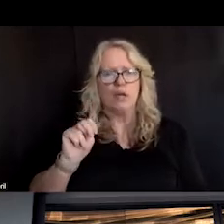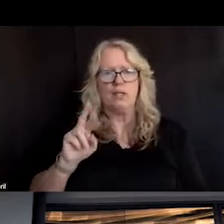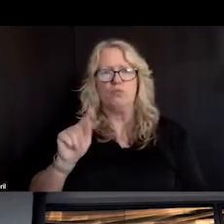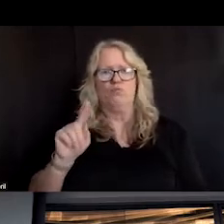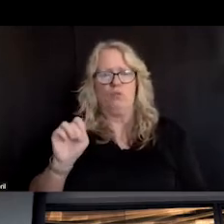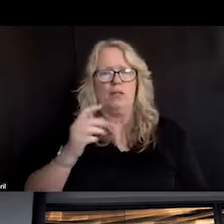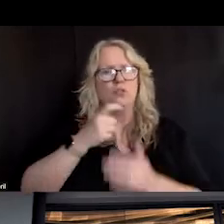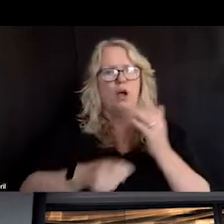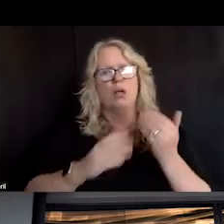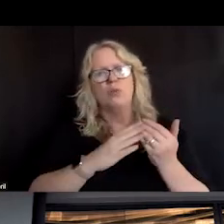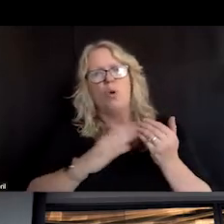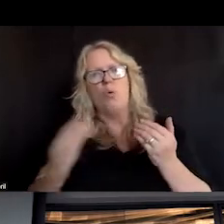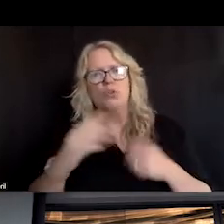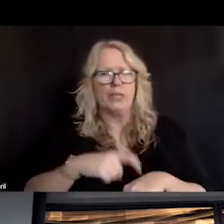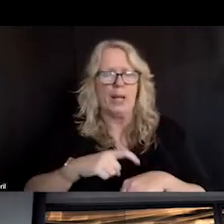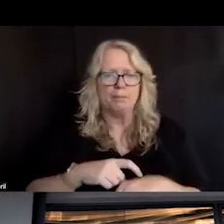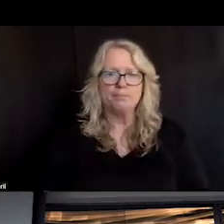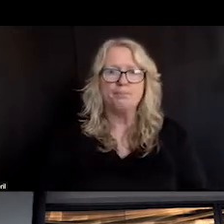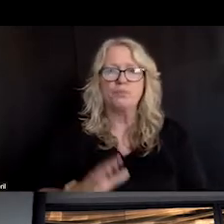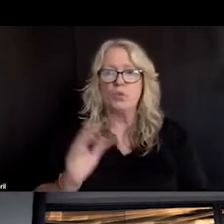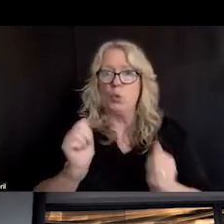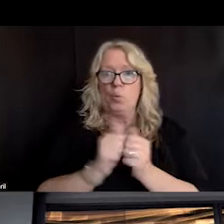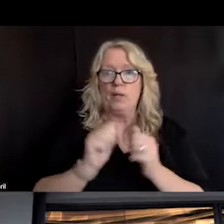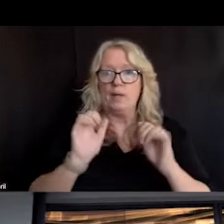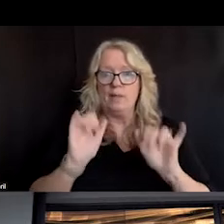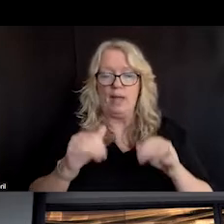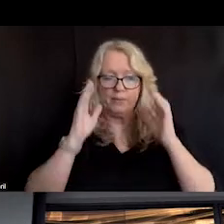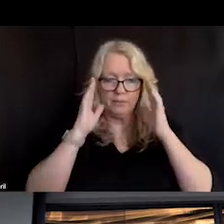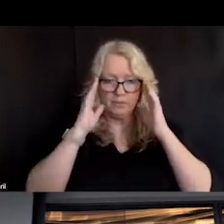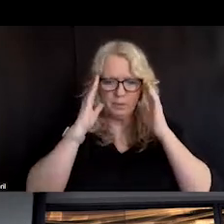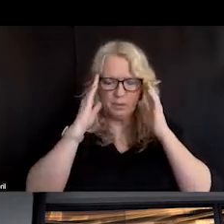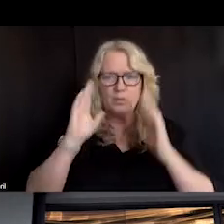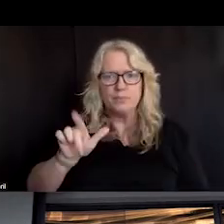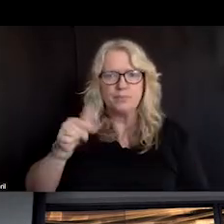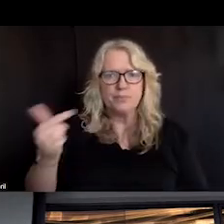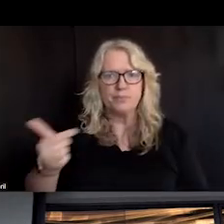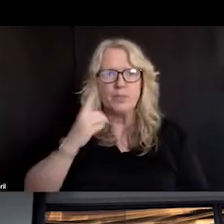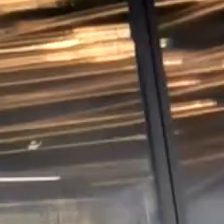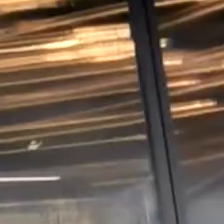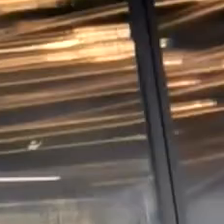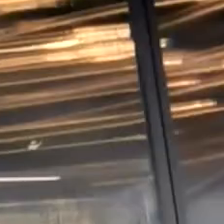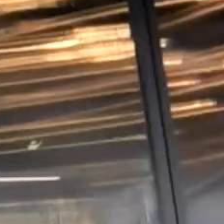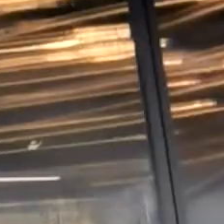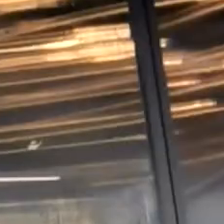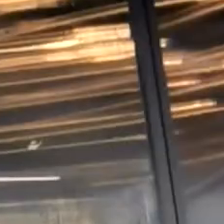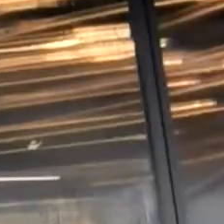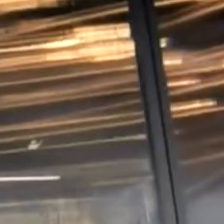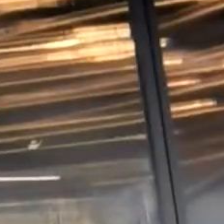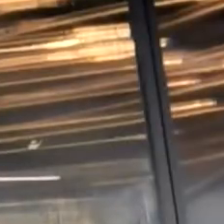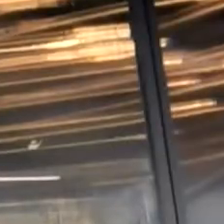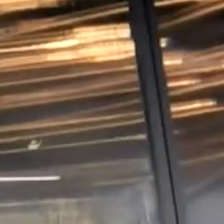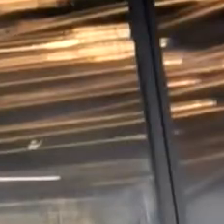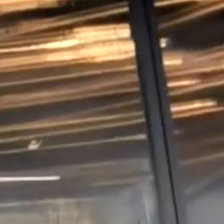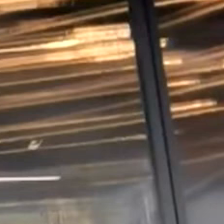costs over time. So with that, I will hand it over to my colleague Nikhil Seshan and Boya